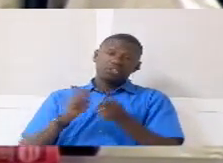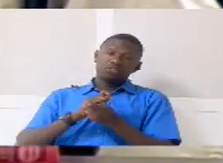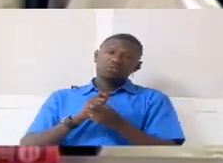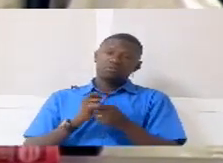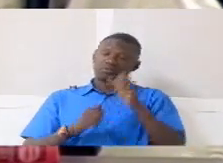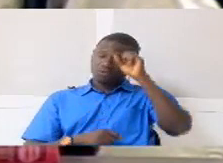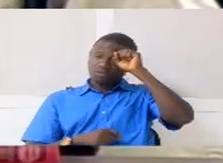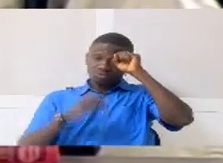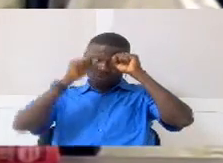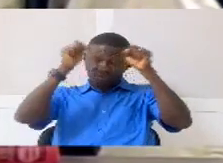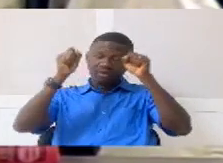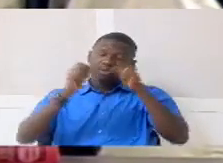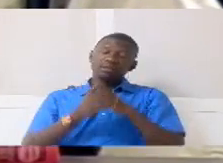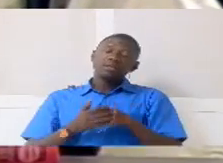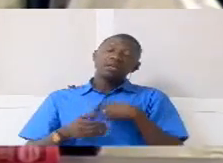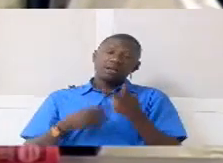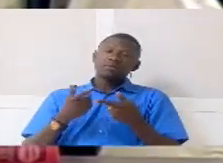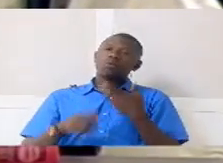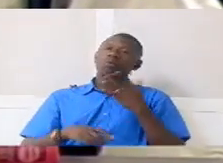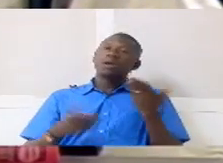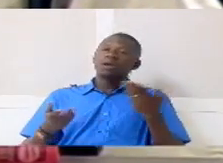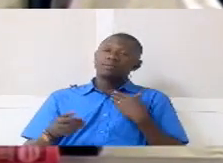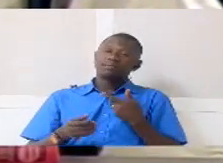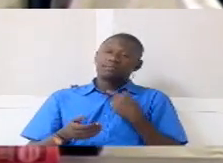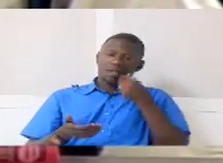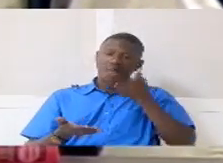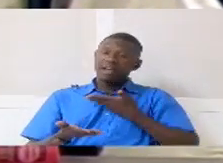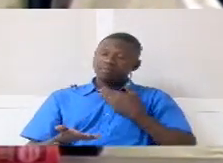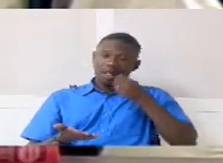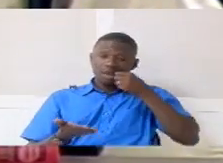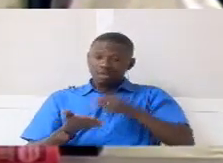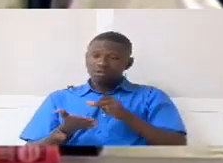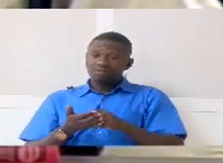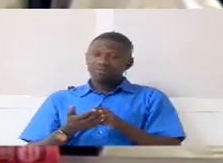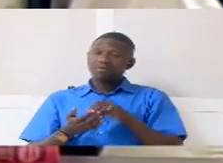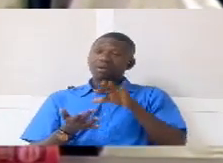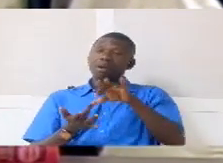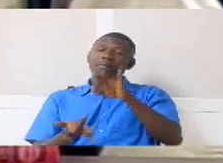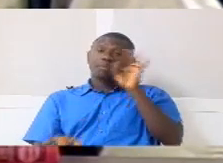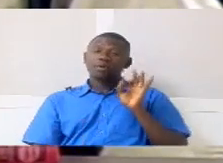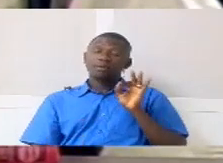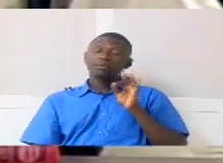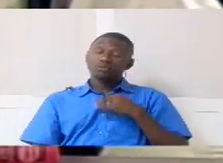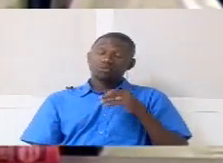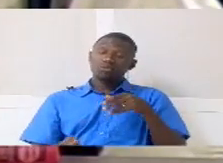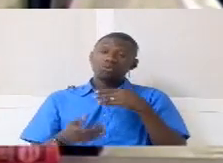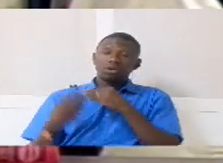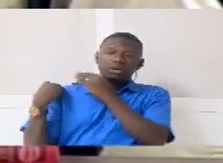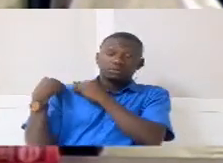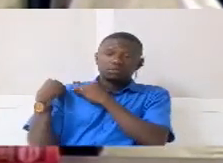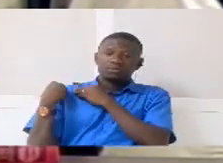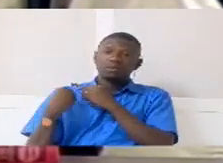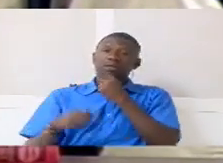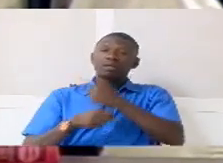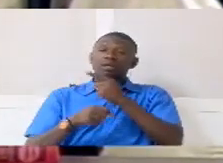That was where I got my letter of appointment that I was to go and take charge of the